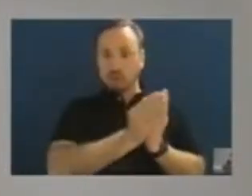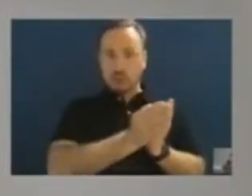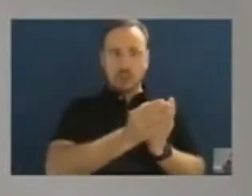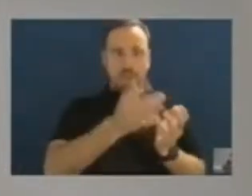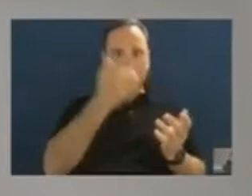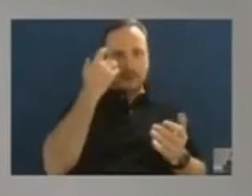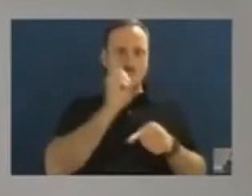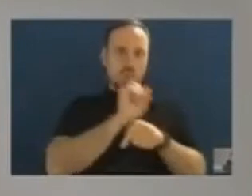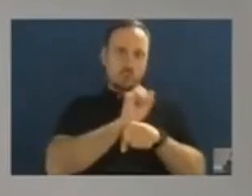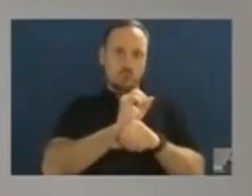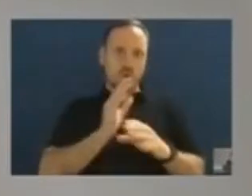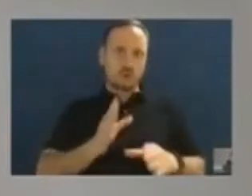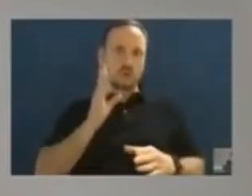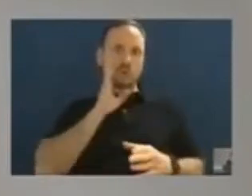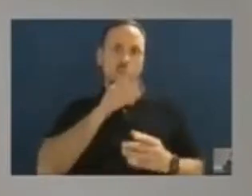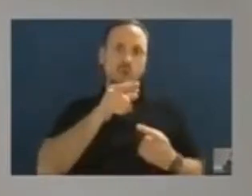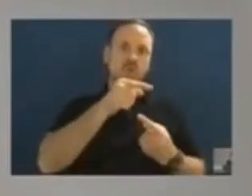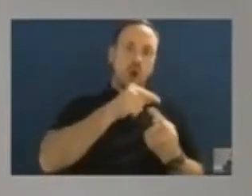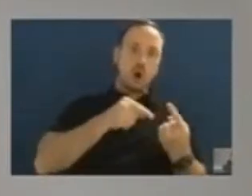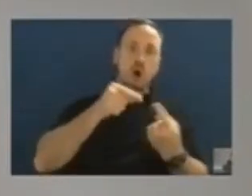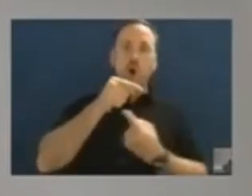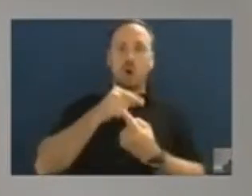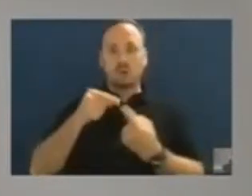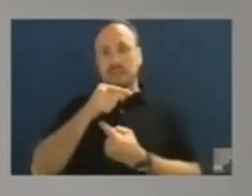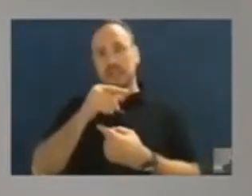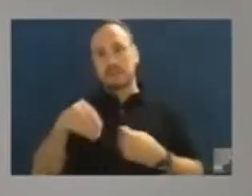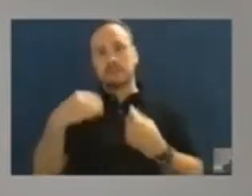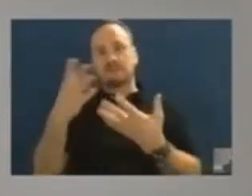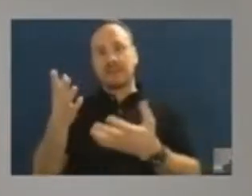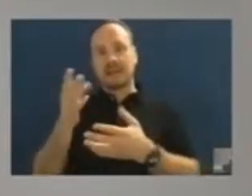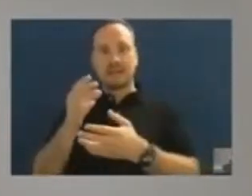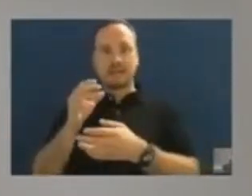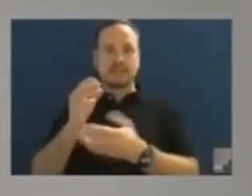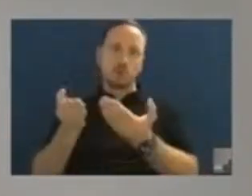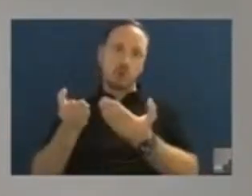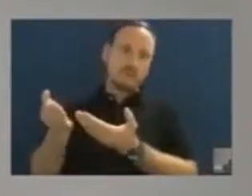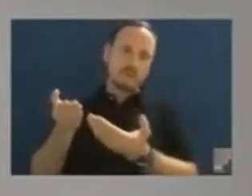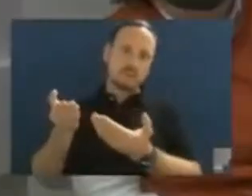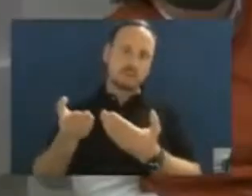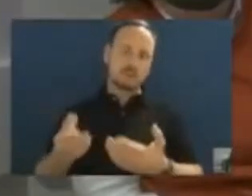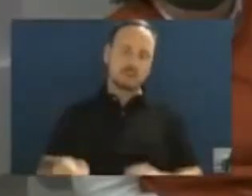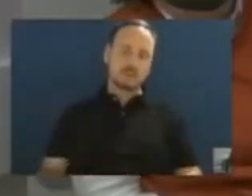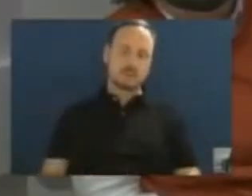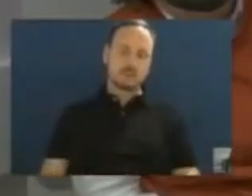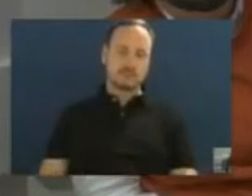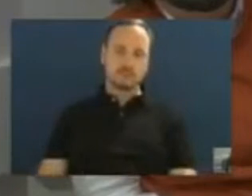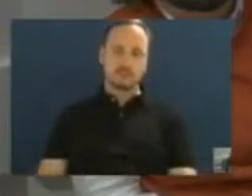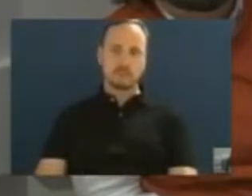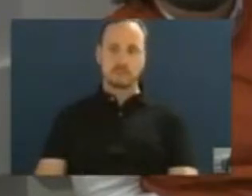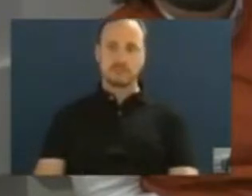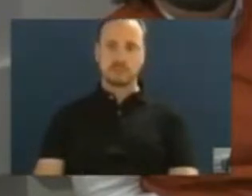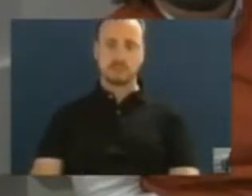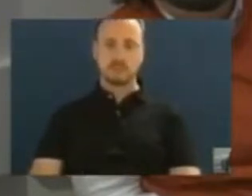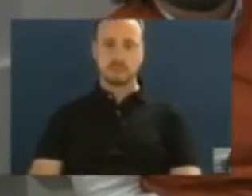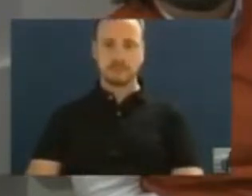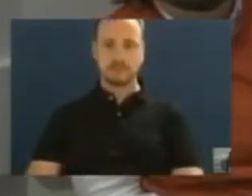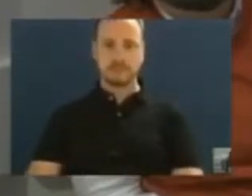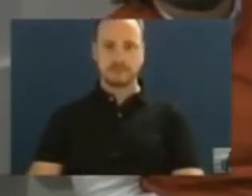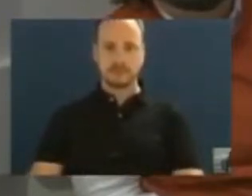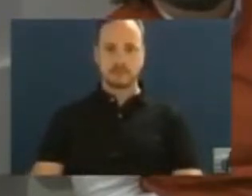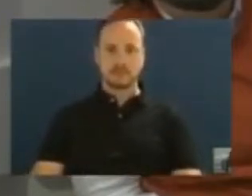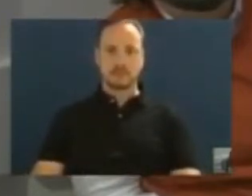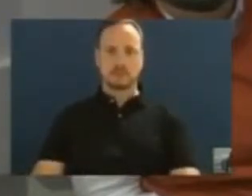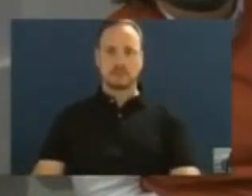for the students at each site. And we know, and I think we need to make that clear, that pre-K is a whole